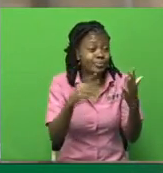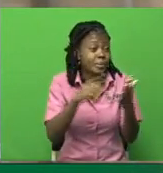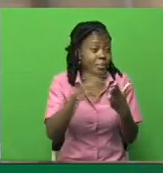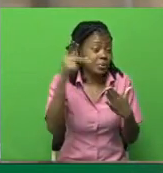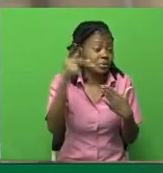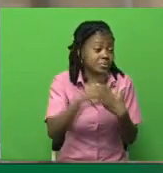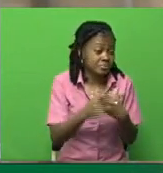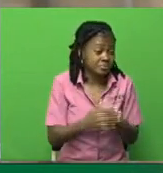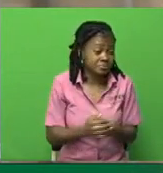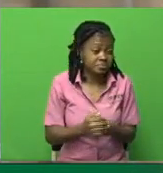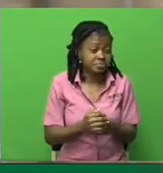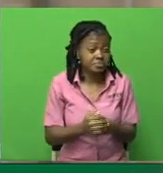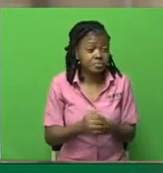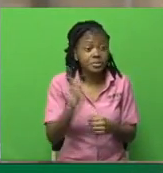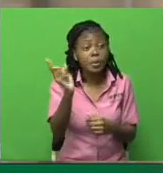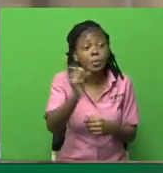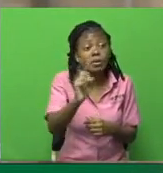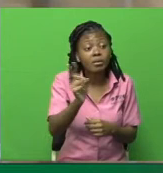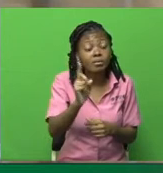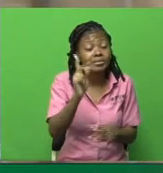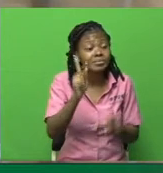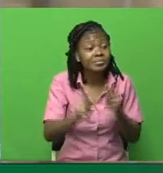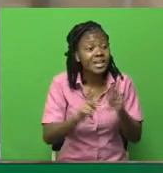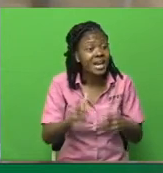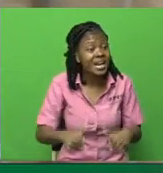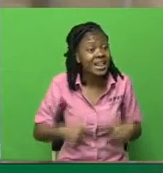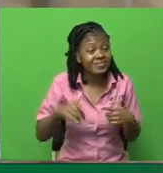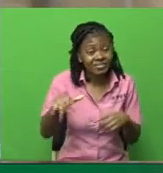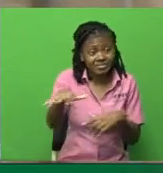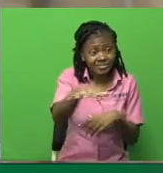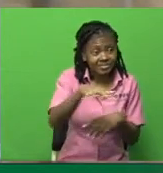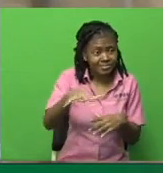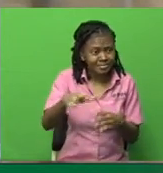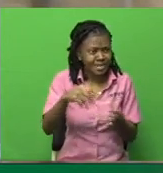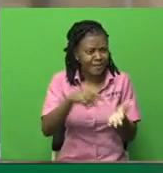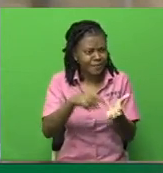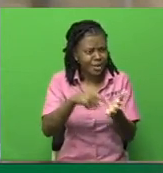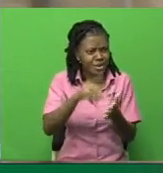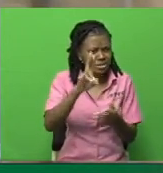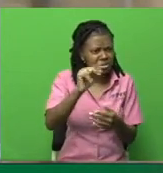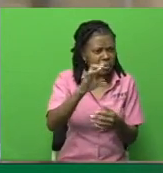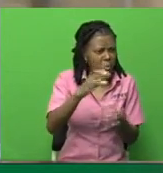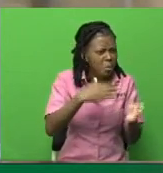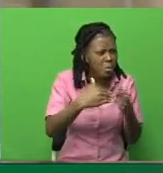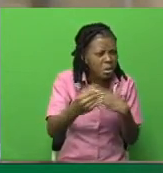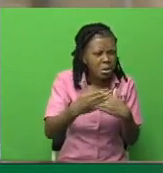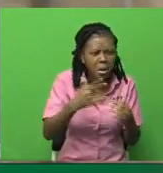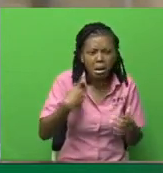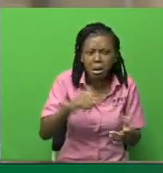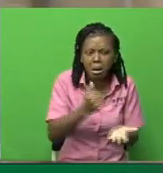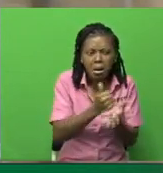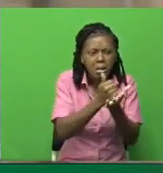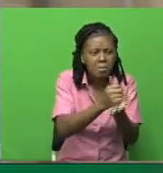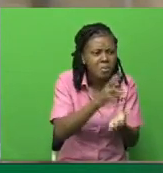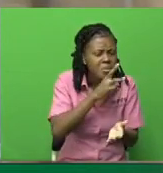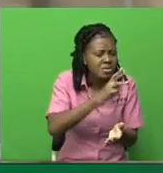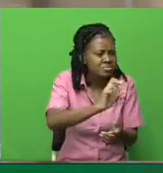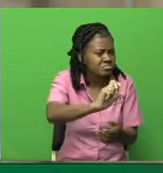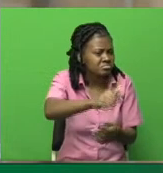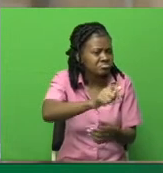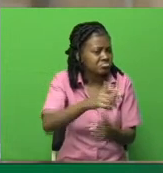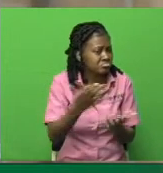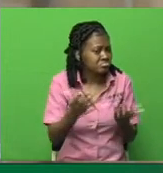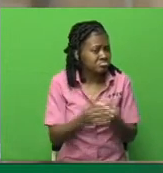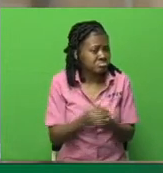constituencies and some of their own members they came forward and they would have given their testimonials